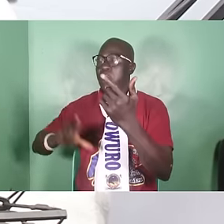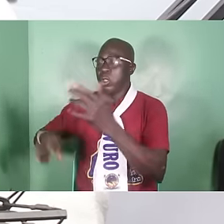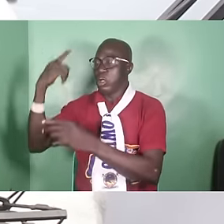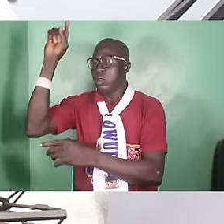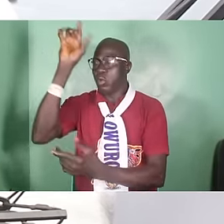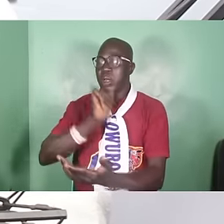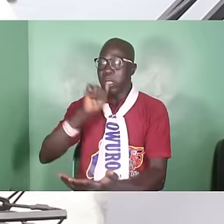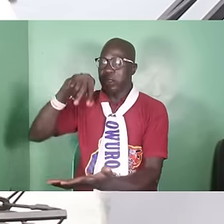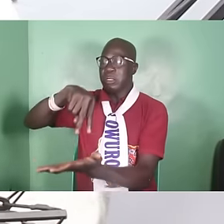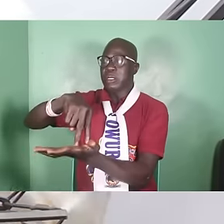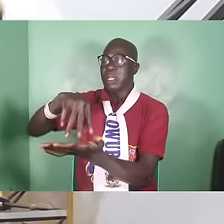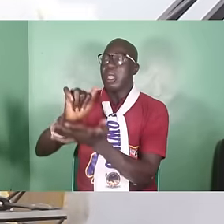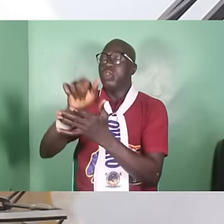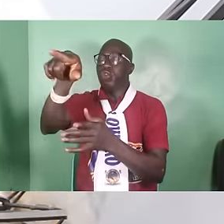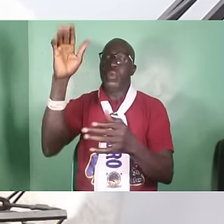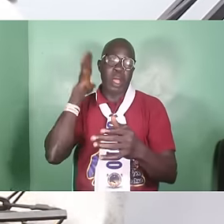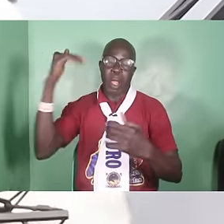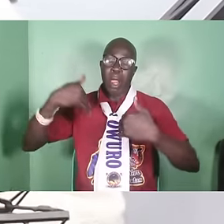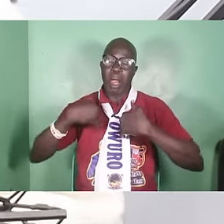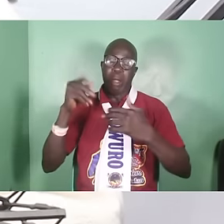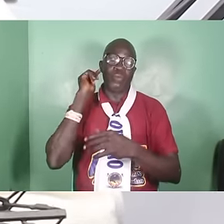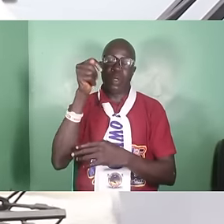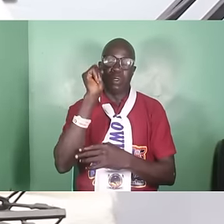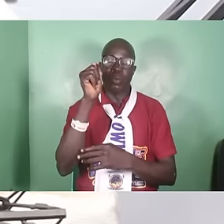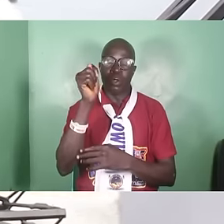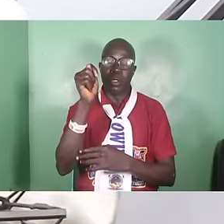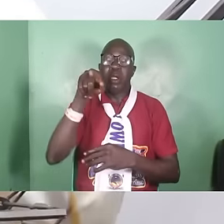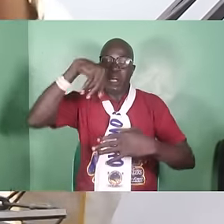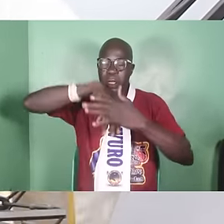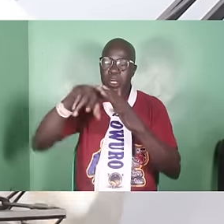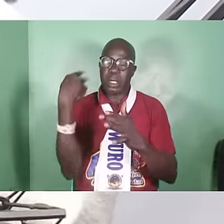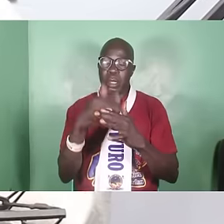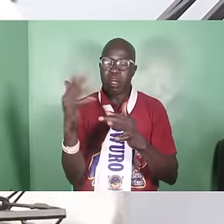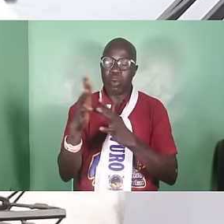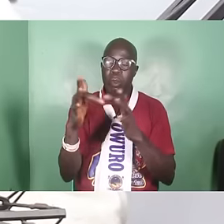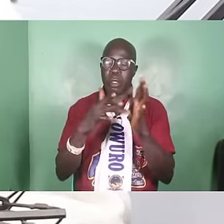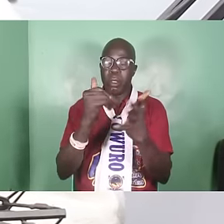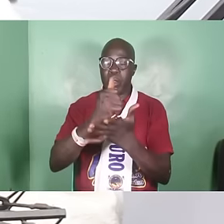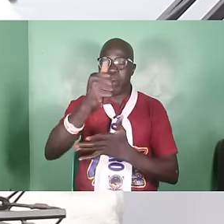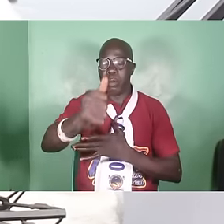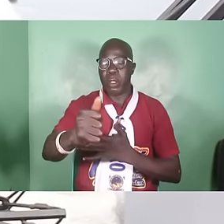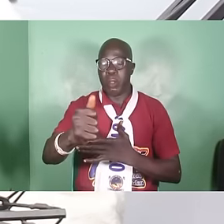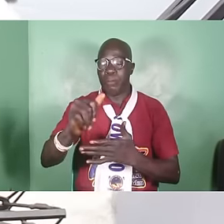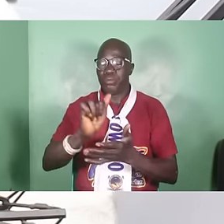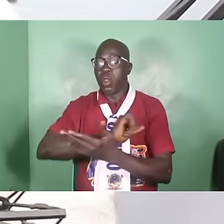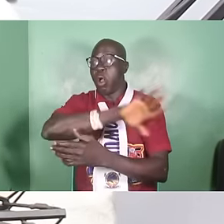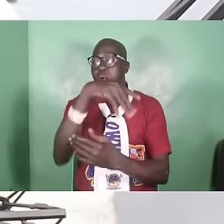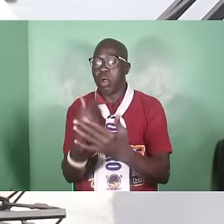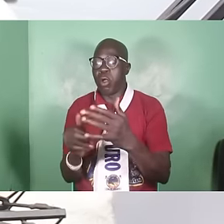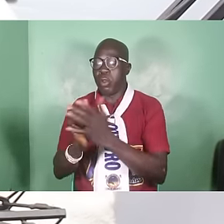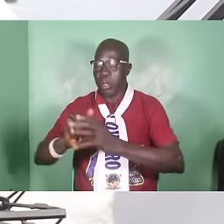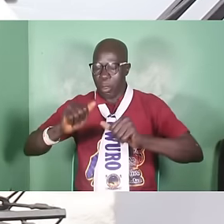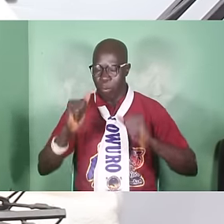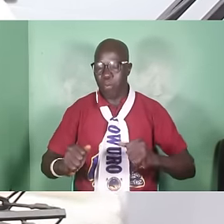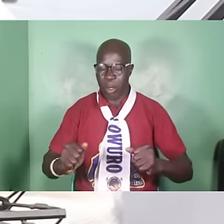Lord, the one that I stand. One testimony. One Eri. In the name of Jesus. You call